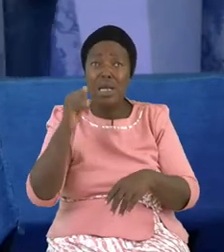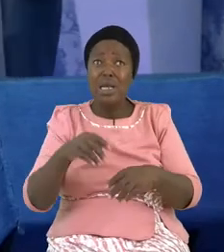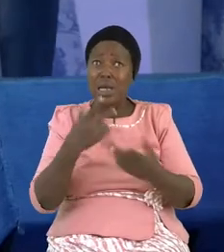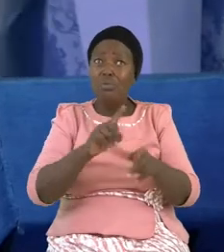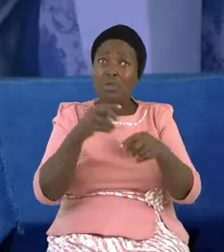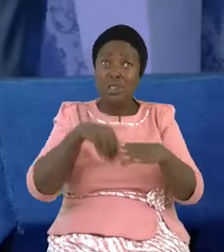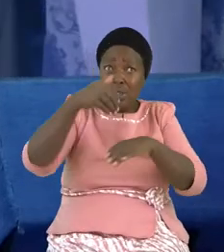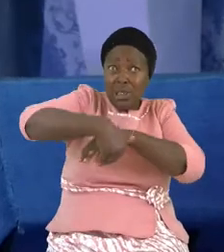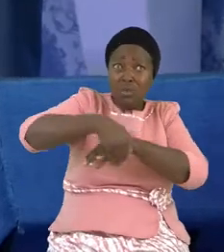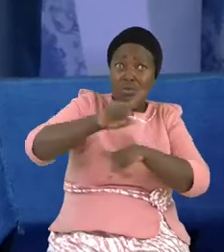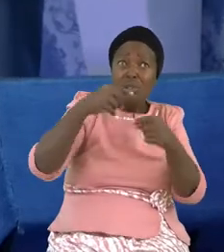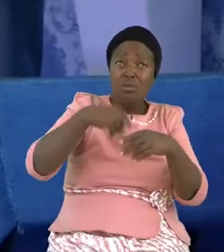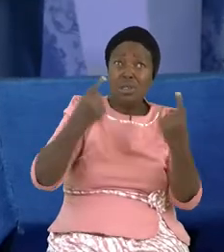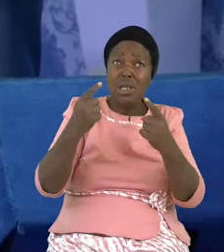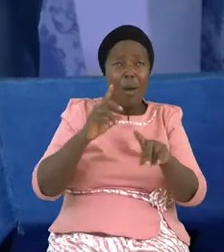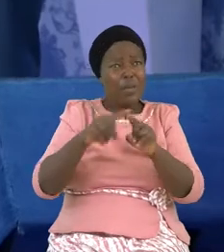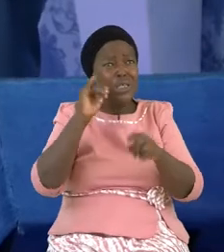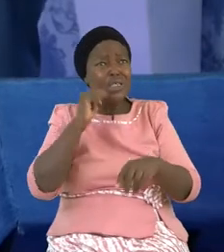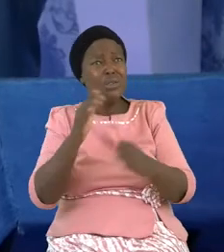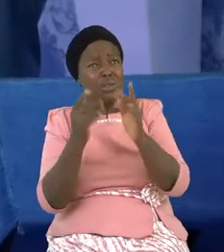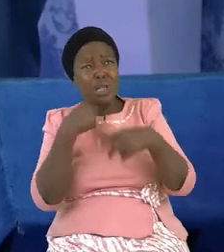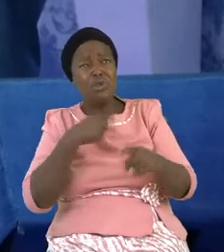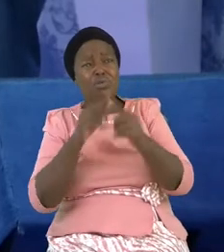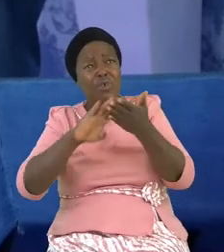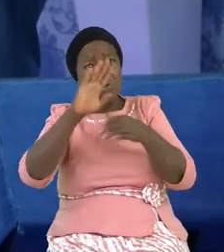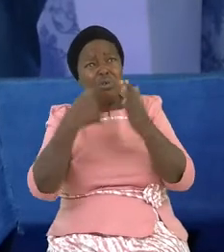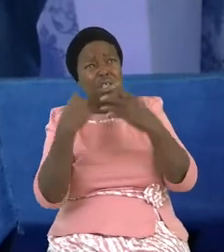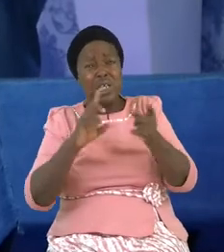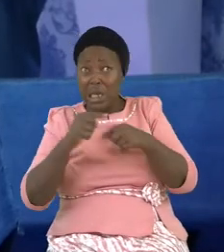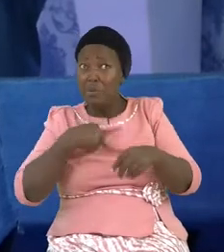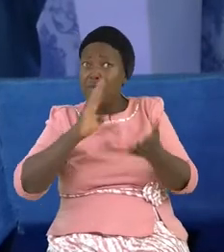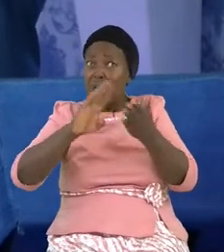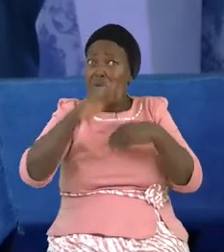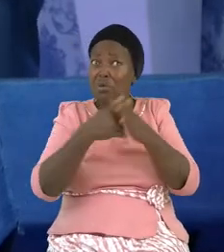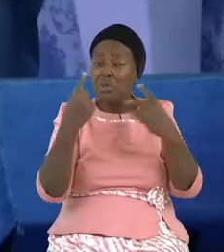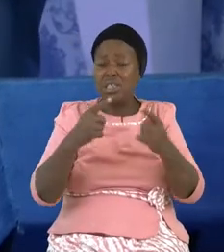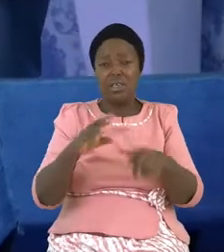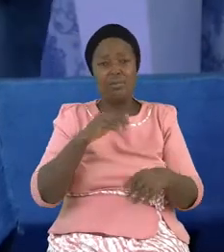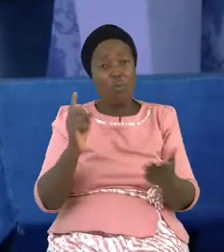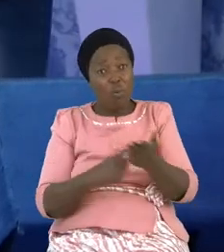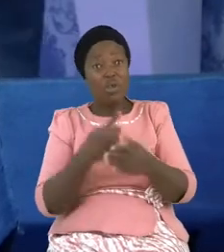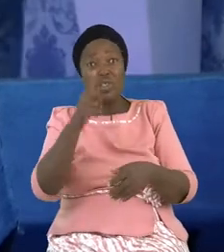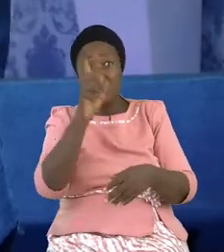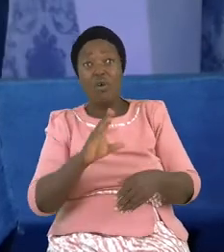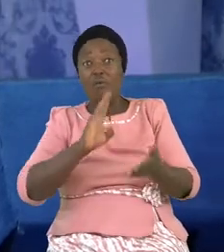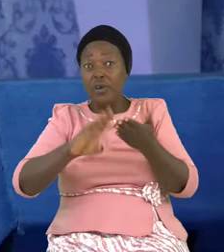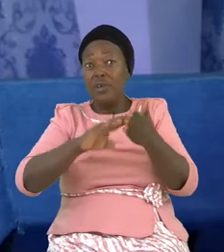about now? Once he has forgiven us, he forgets all that we have done. And when God forgives you tonight,